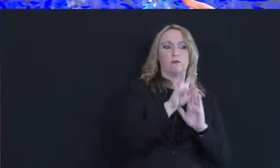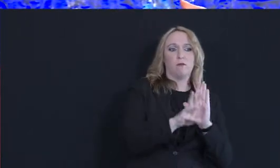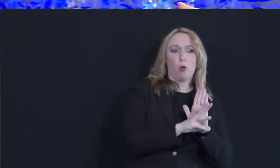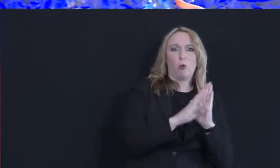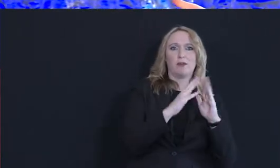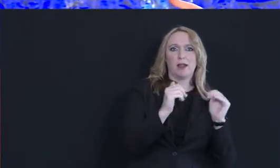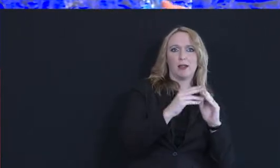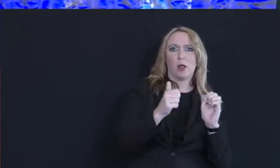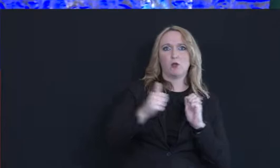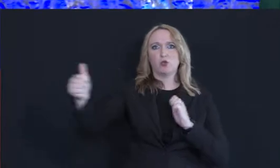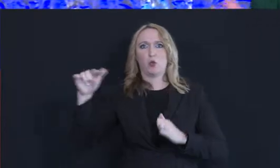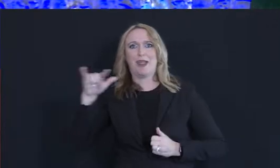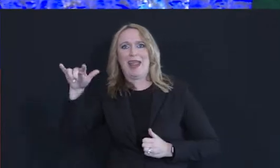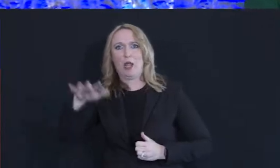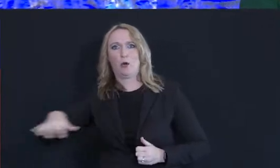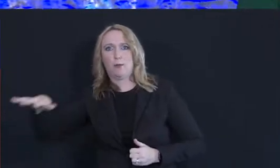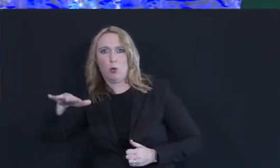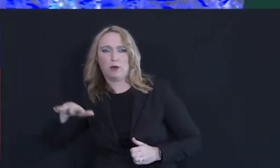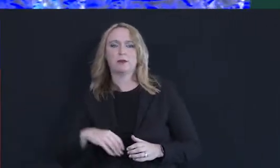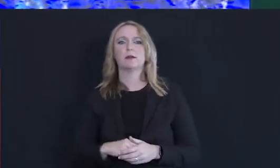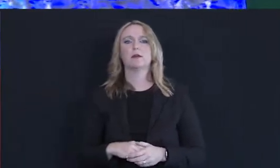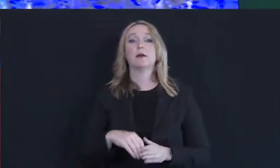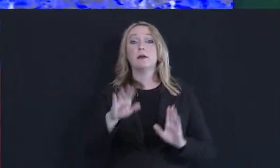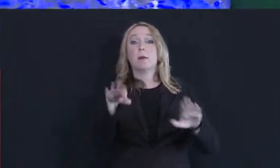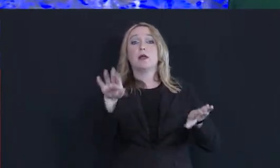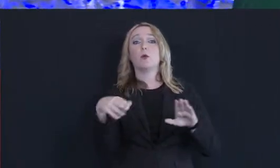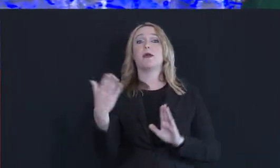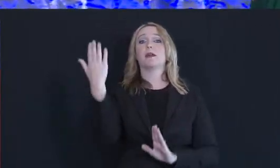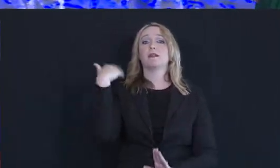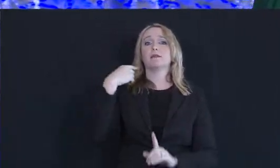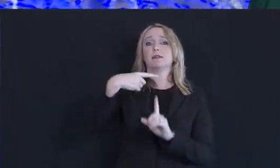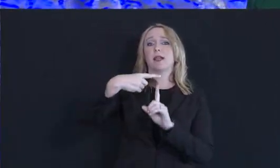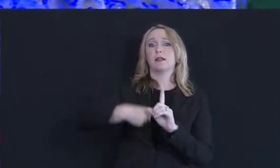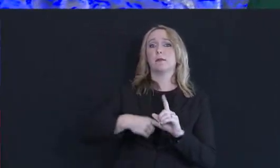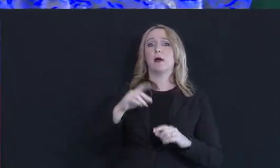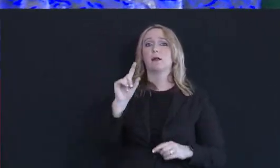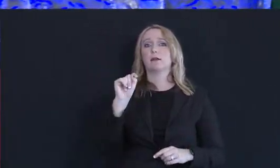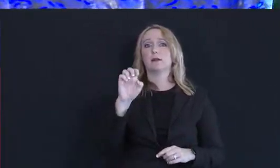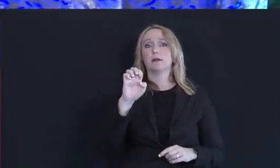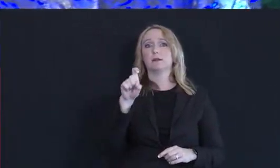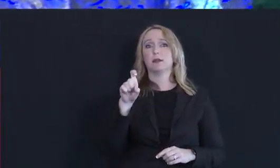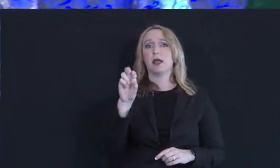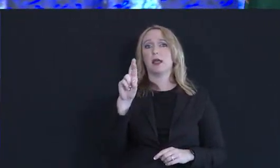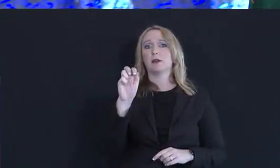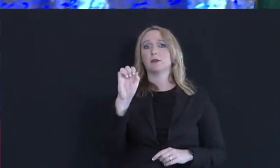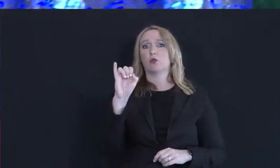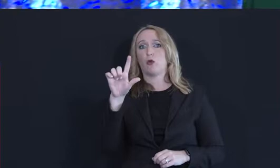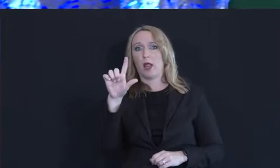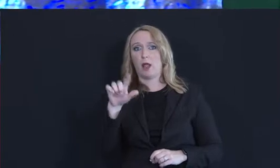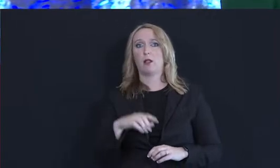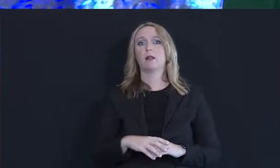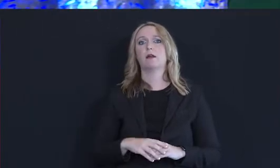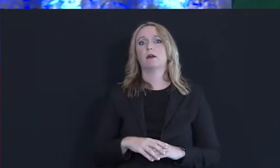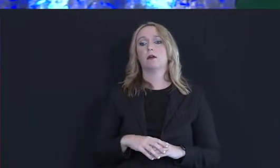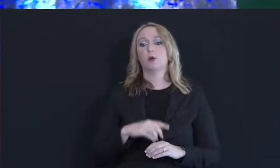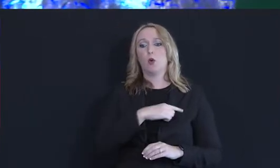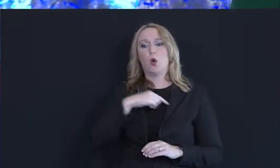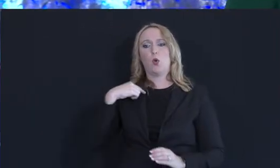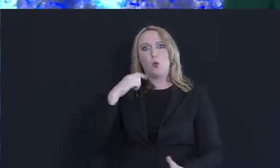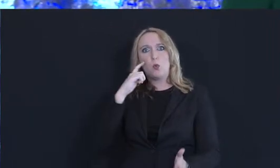the Medical District by the way next last month Trinity our text Rail stations our textural line saw